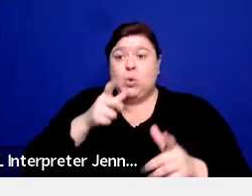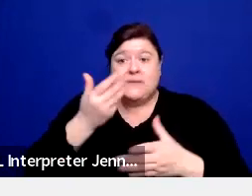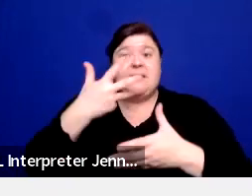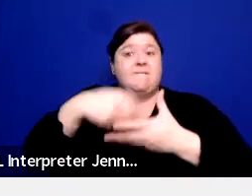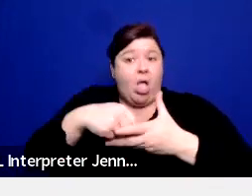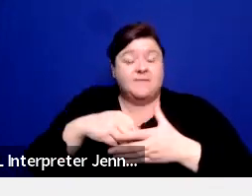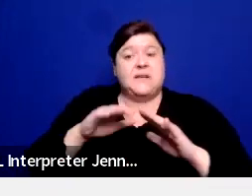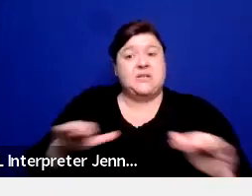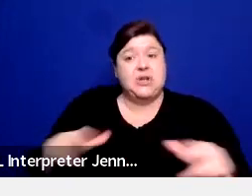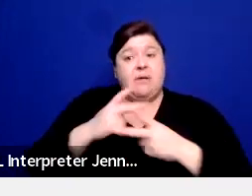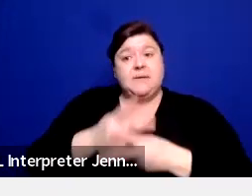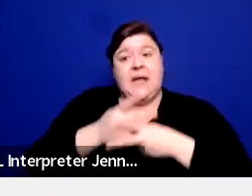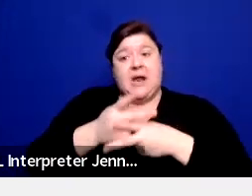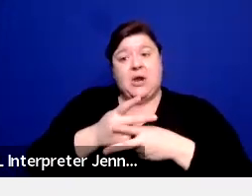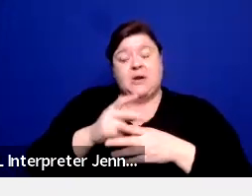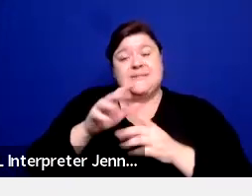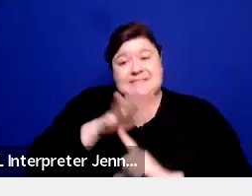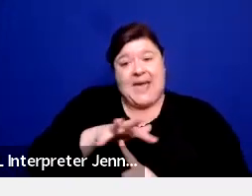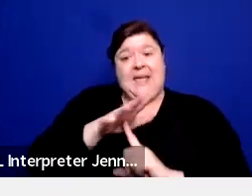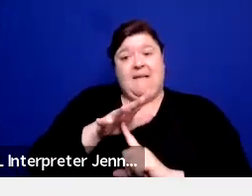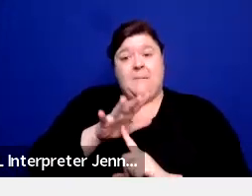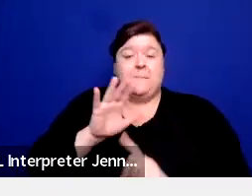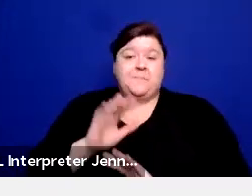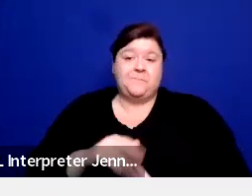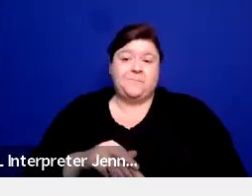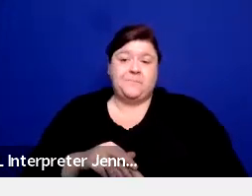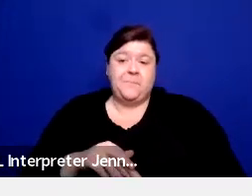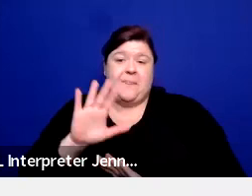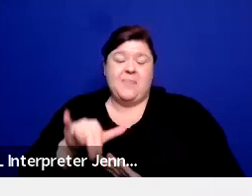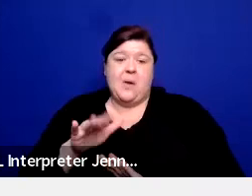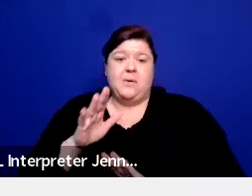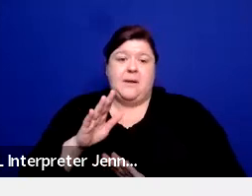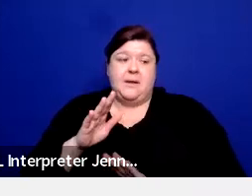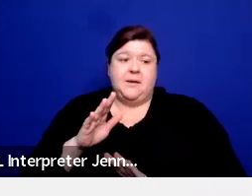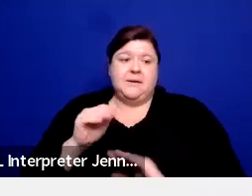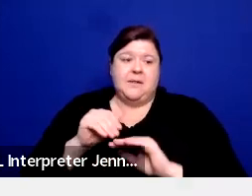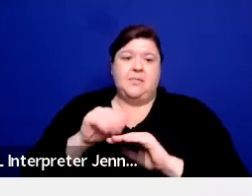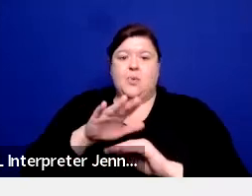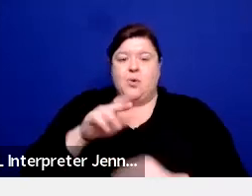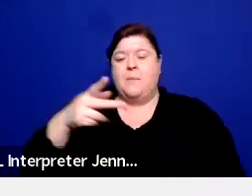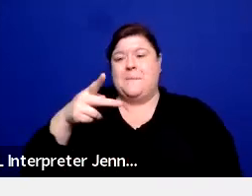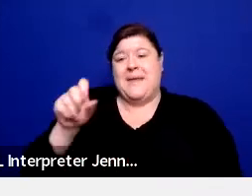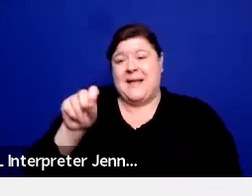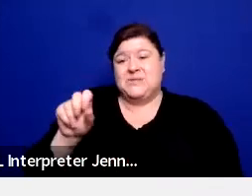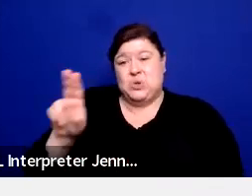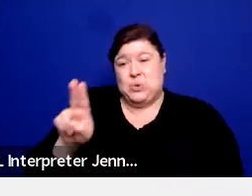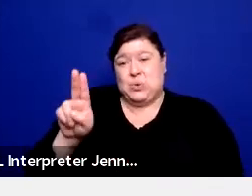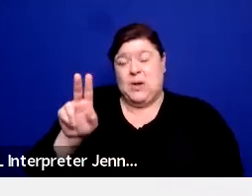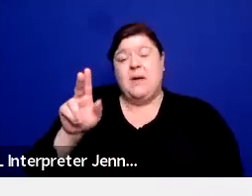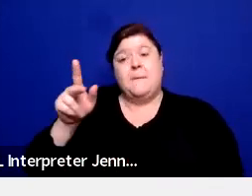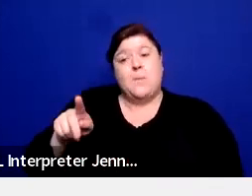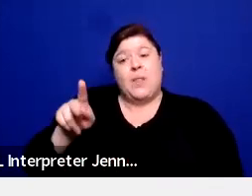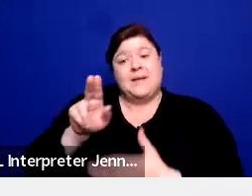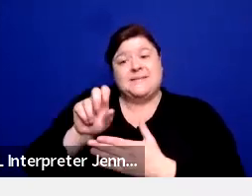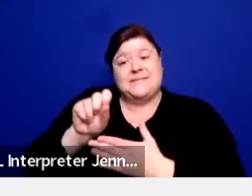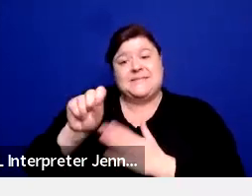childcare setting. That would be administered through Portland State University. So we're crossing